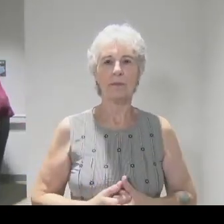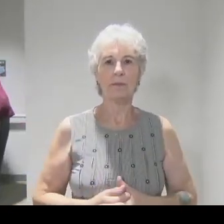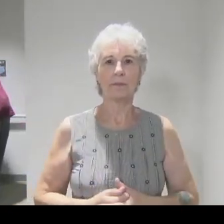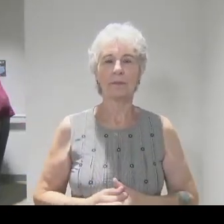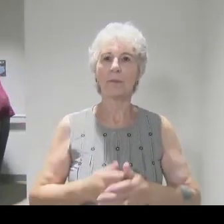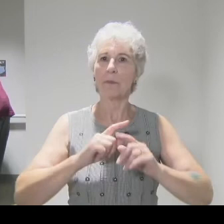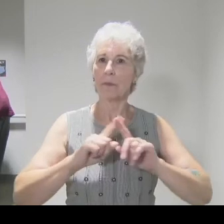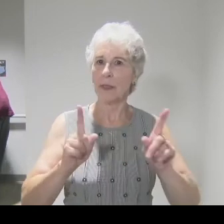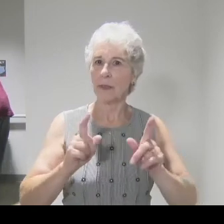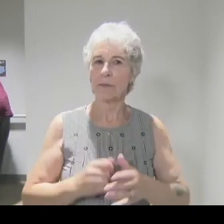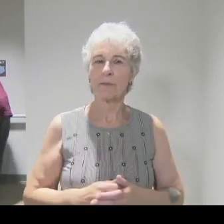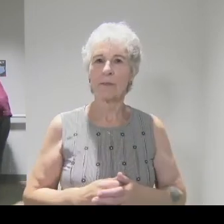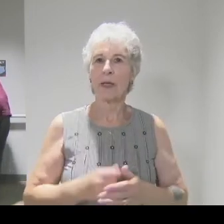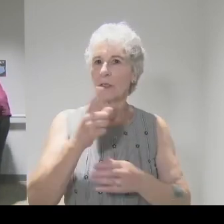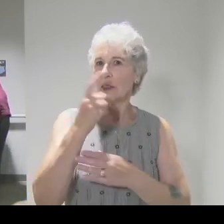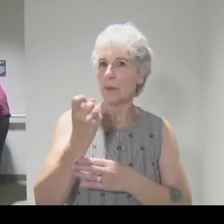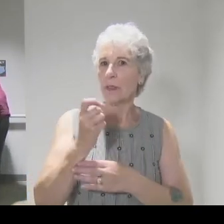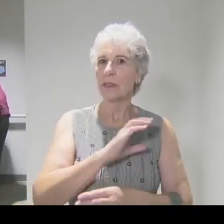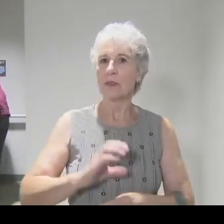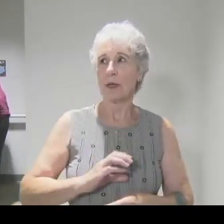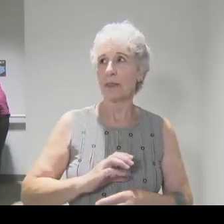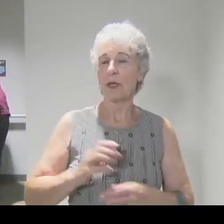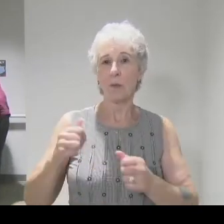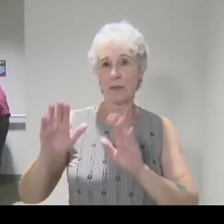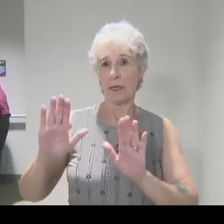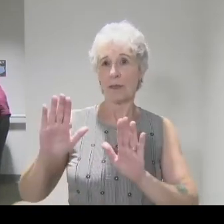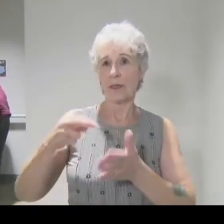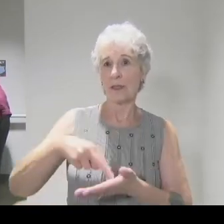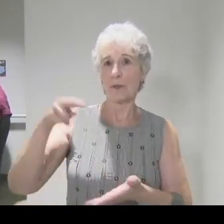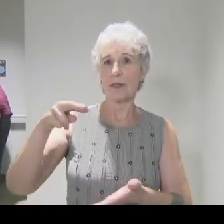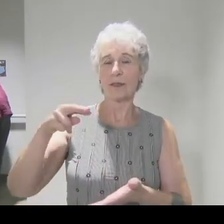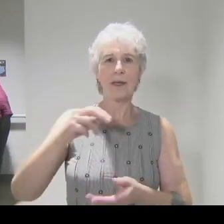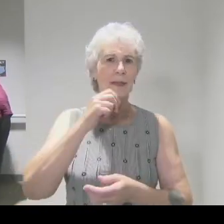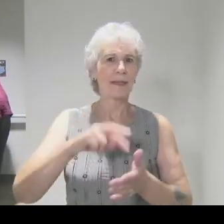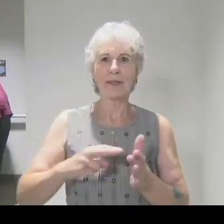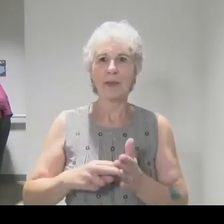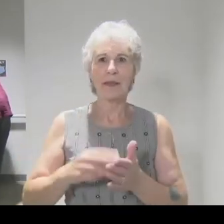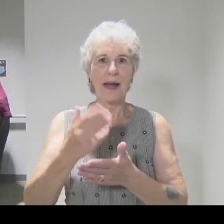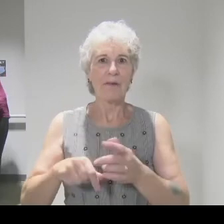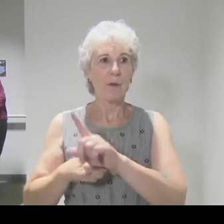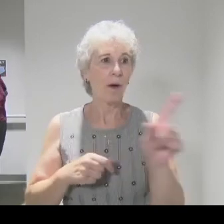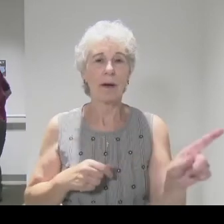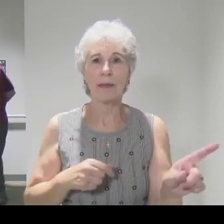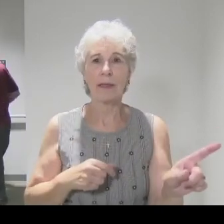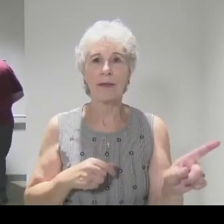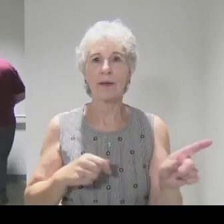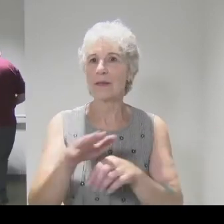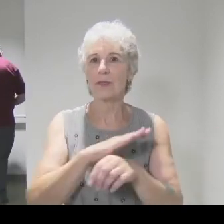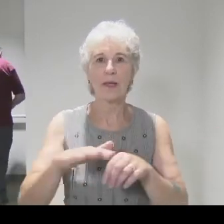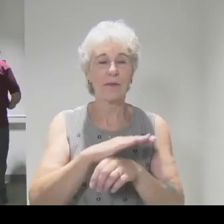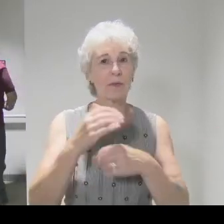However, just because Christ was sacrificed and raised does not automatically mean that everyone in this room is covered by the